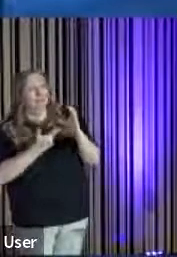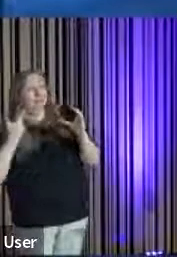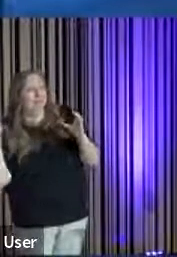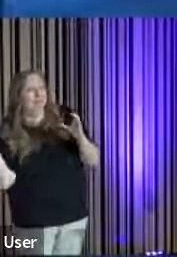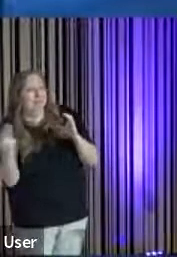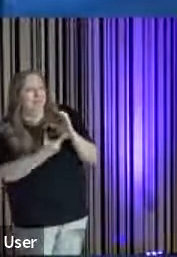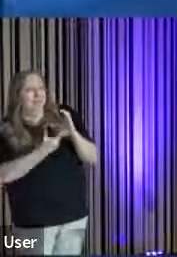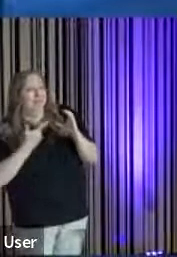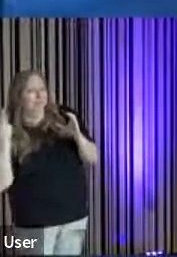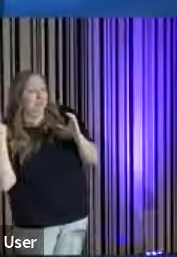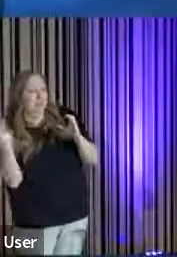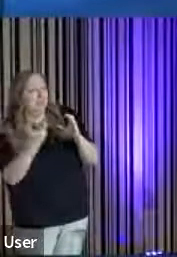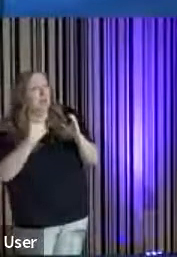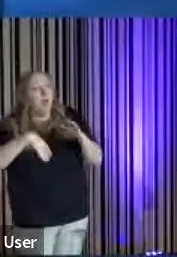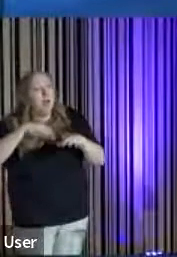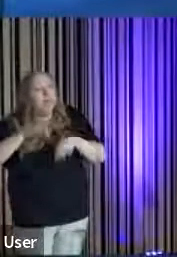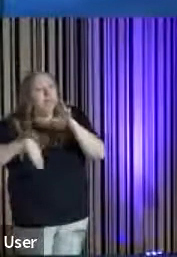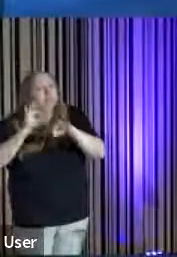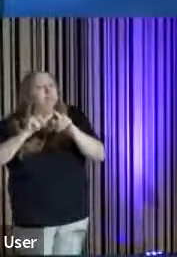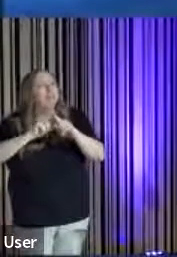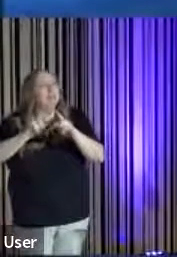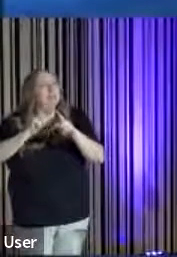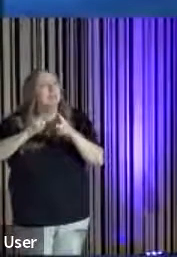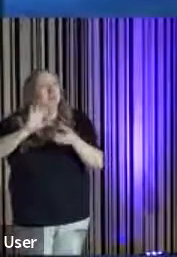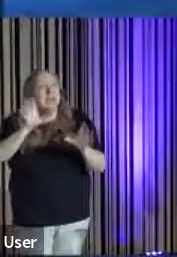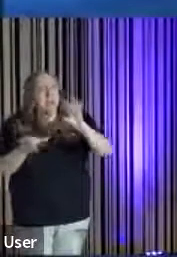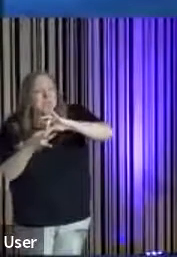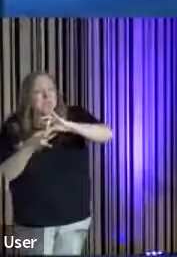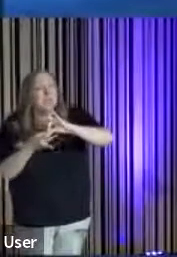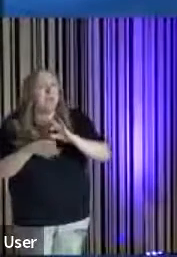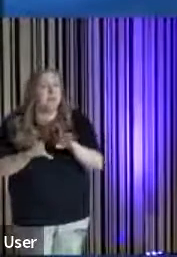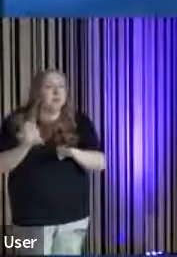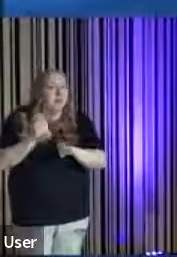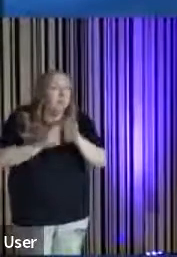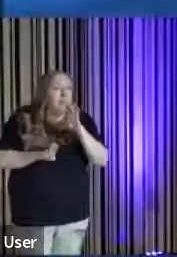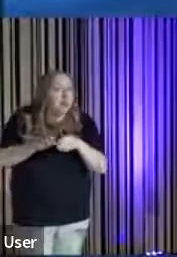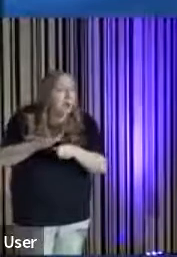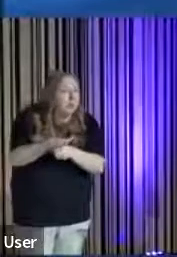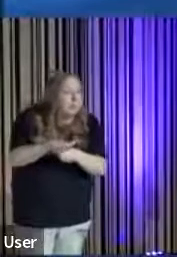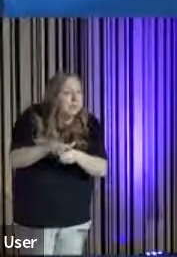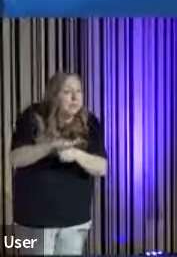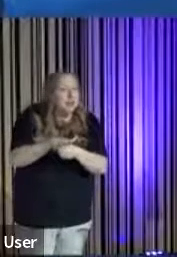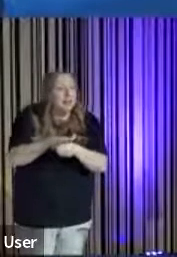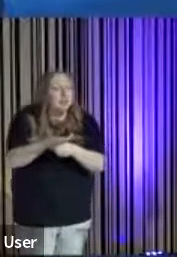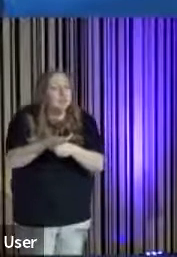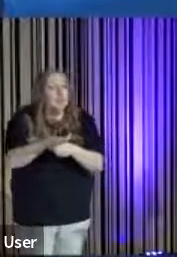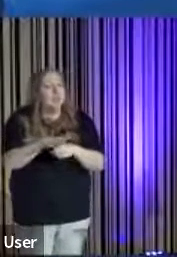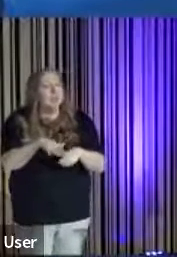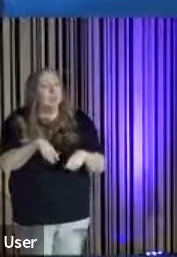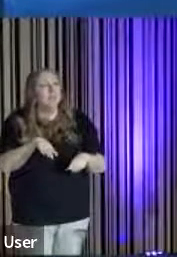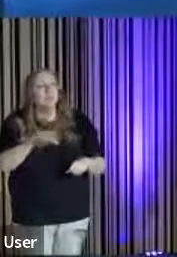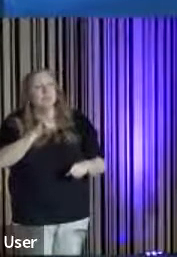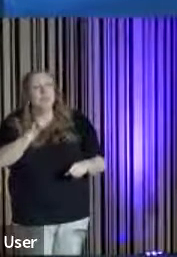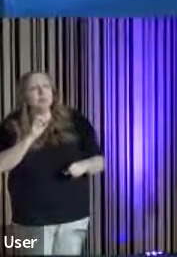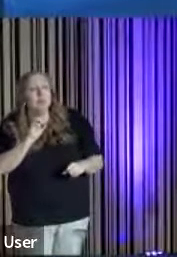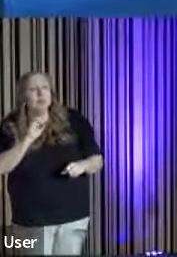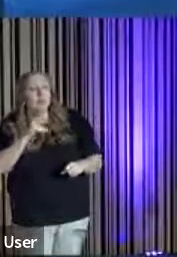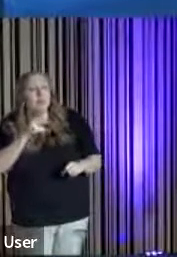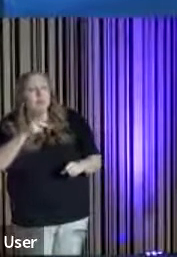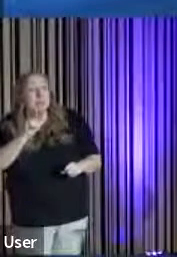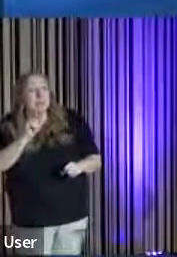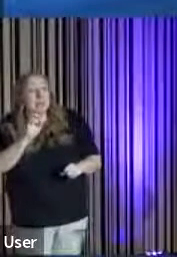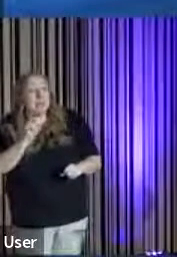here, to sample the ecosystems, the viruses, bacteria, phytoplankton, protists, zooplankton,